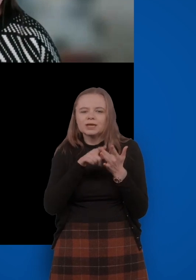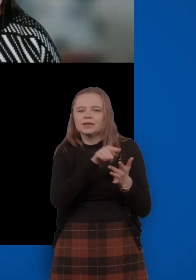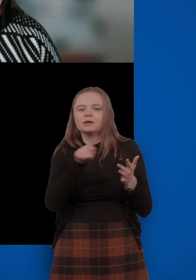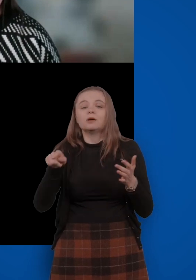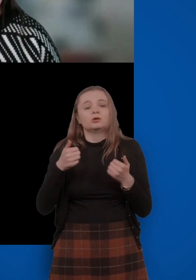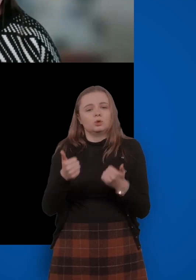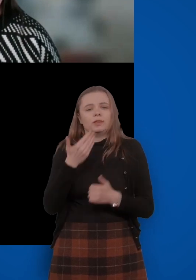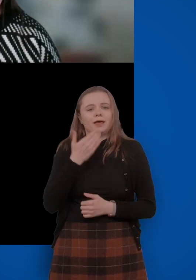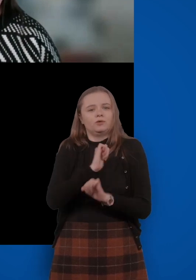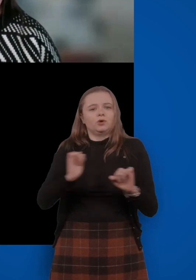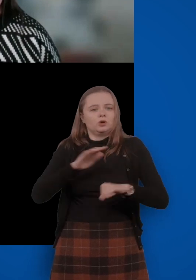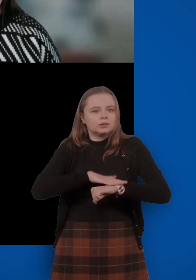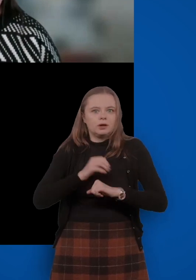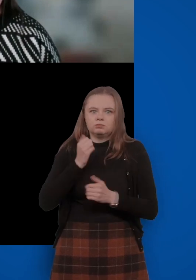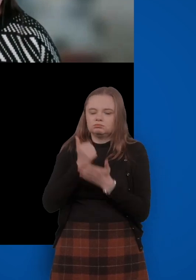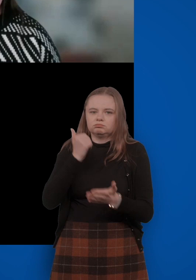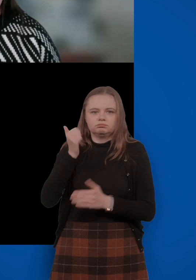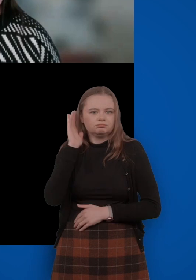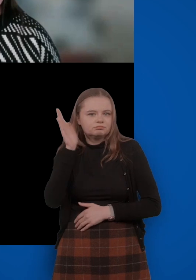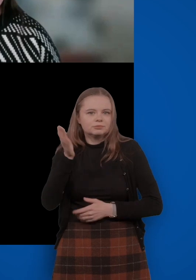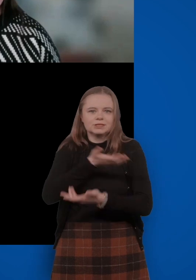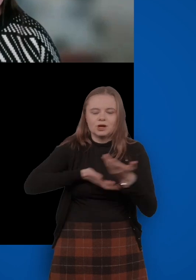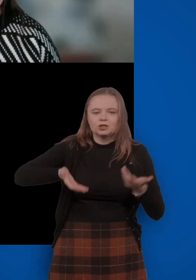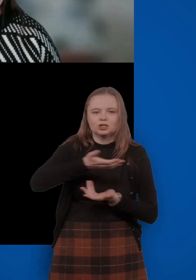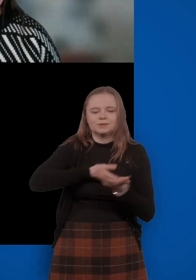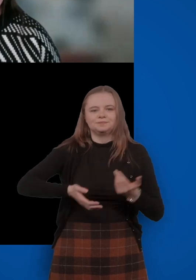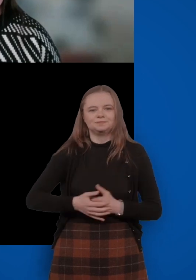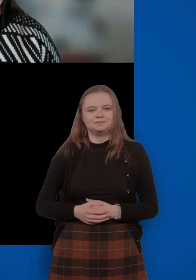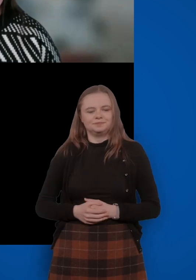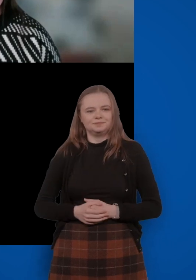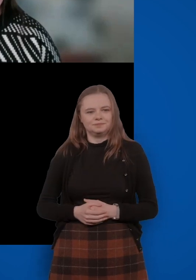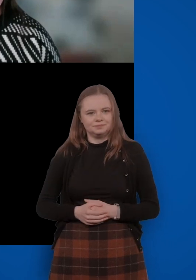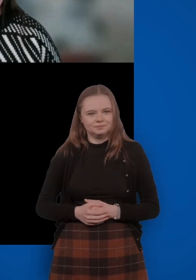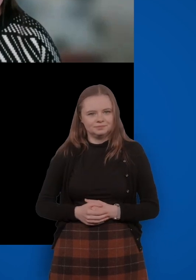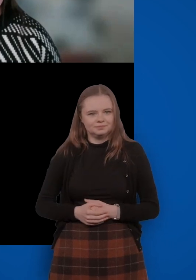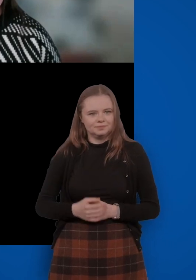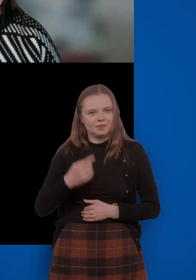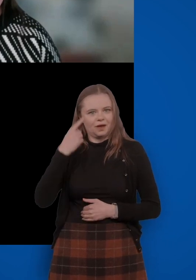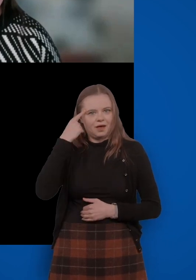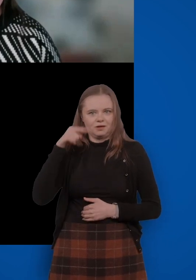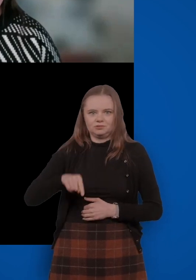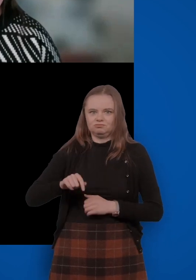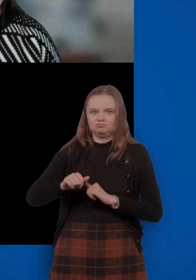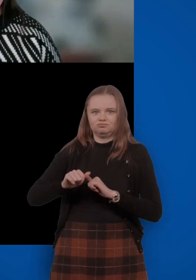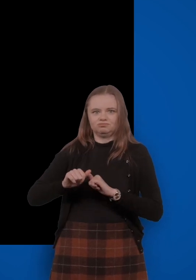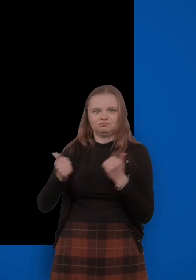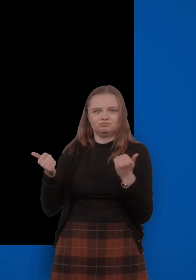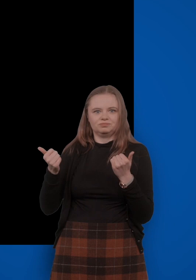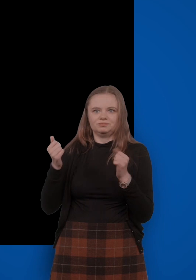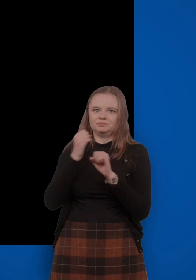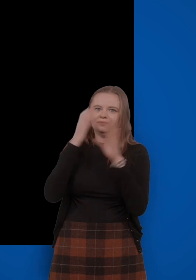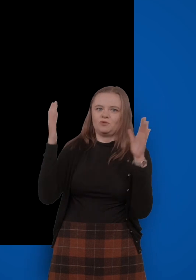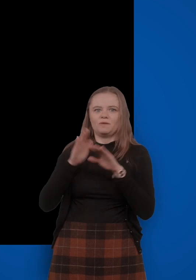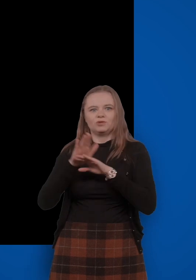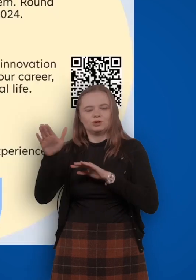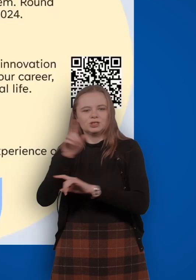was a fantastic presentation and discussion, and I really think you set a fantastic tone for future EDICa seminars, hopefully which we'll be able to have